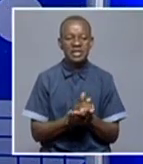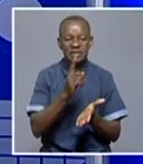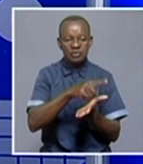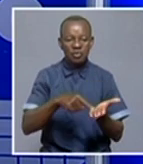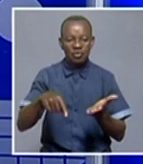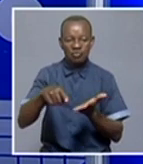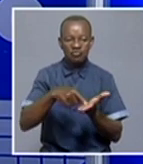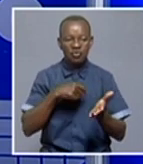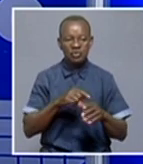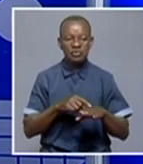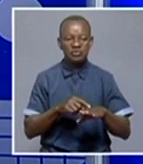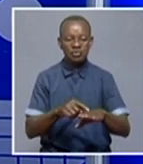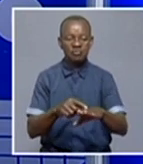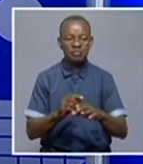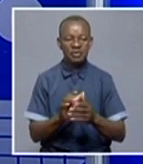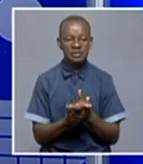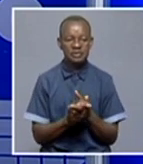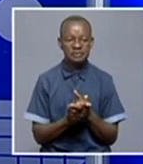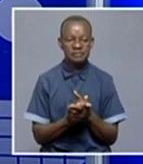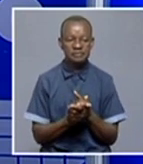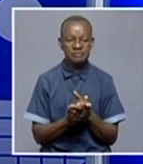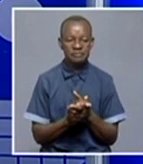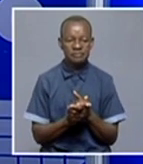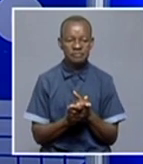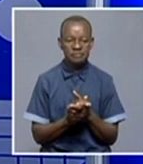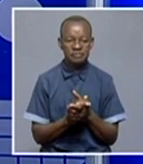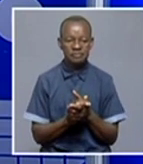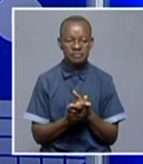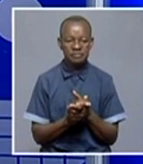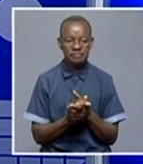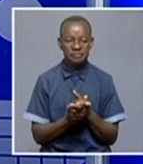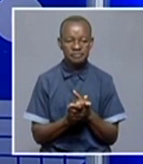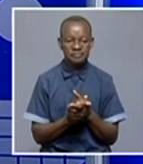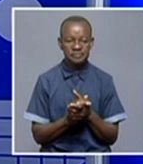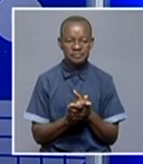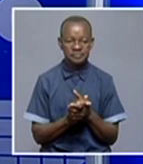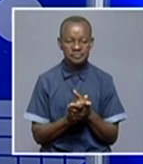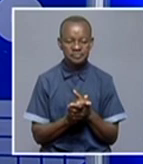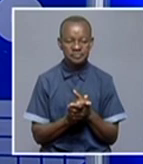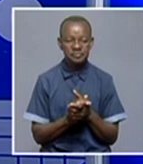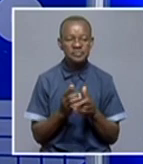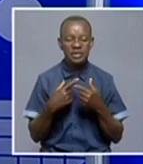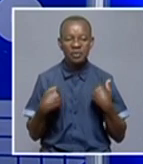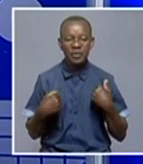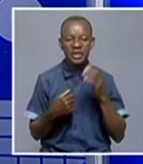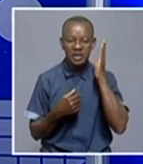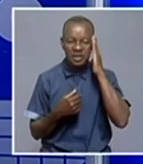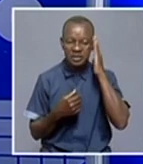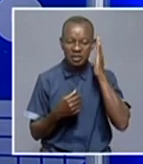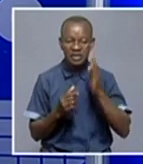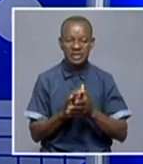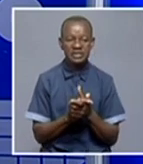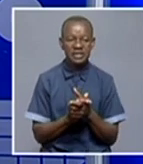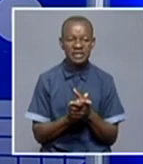just after Algeria, which spans over just 2 million square kilometers, Blanche. And it is going to be quite, you